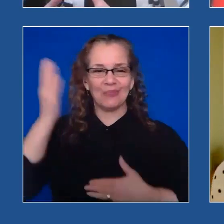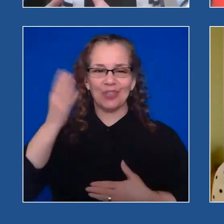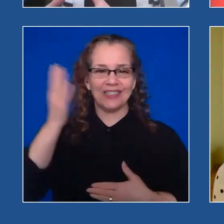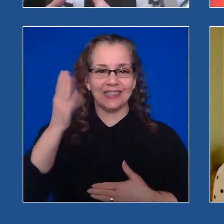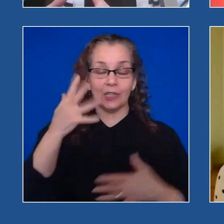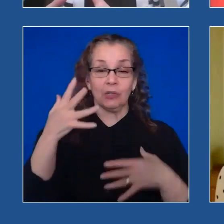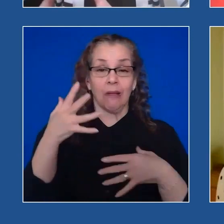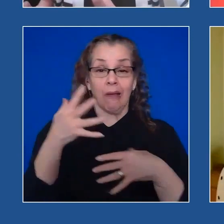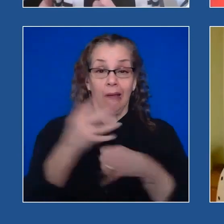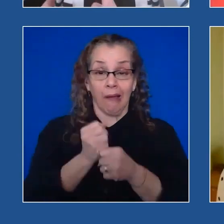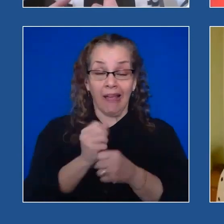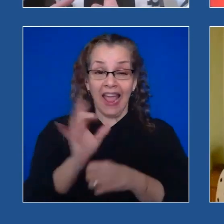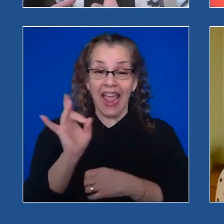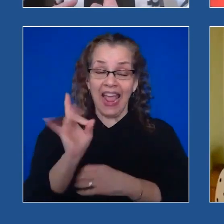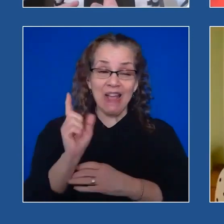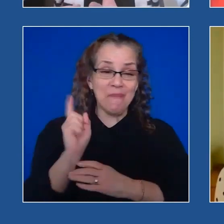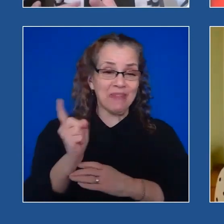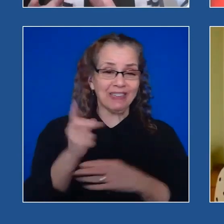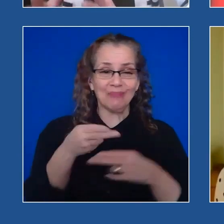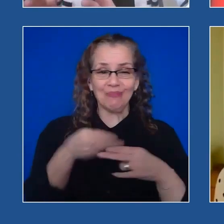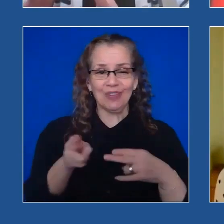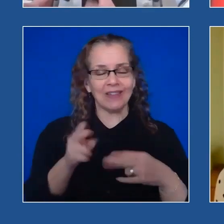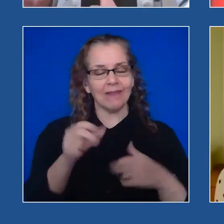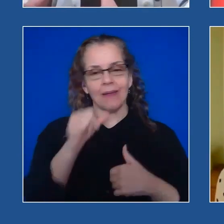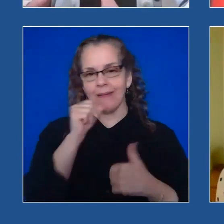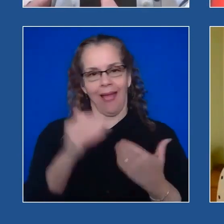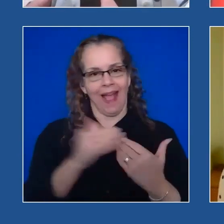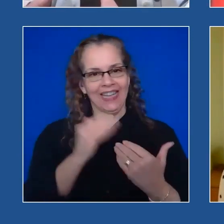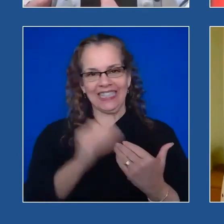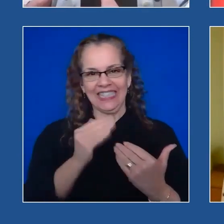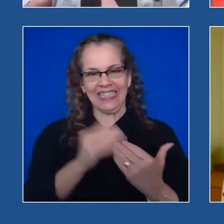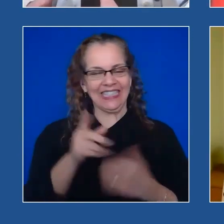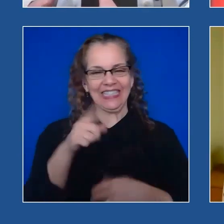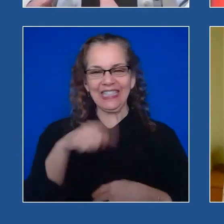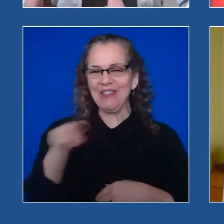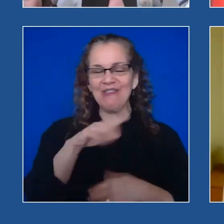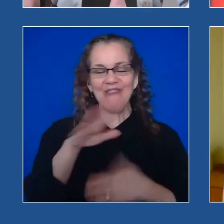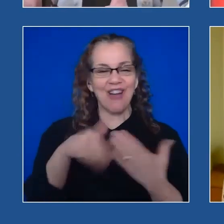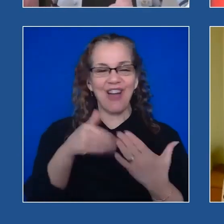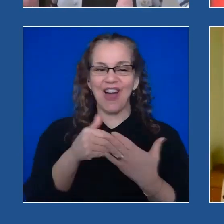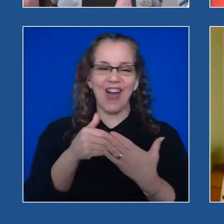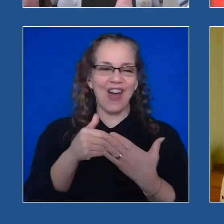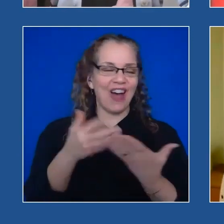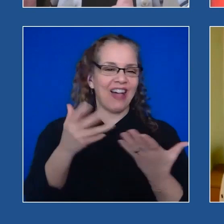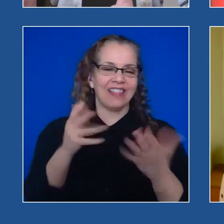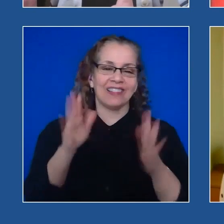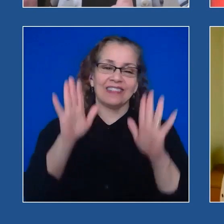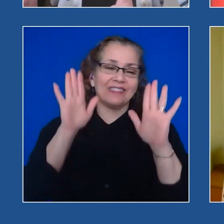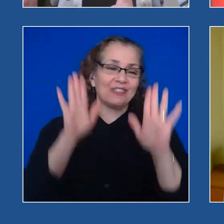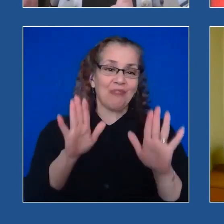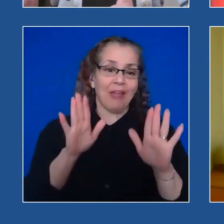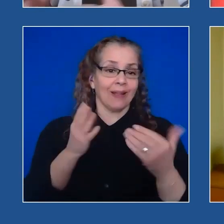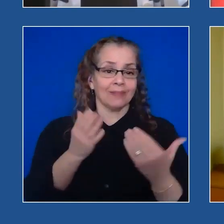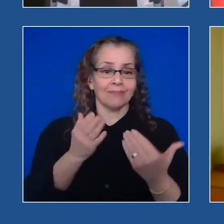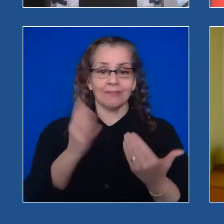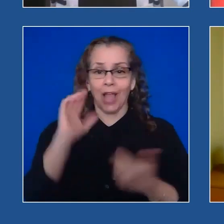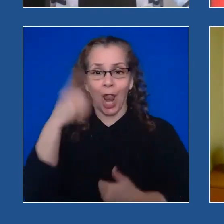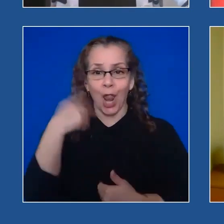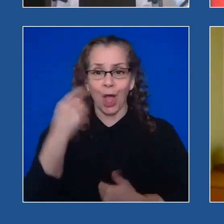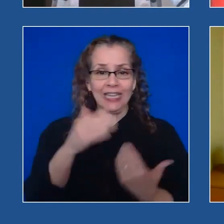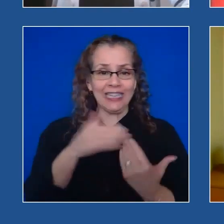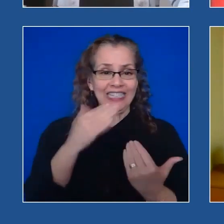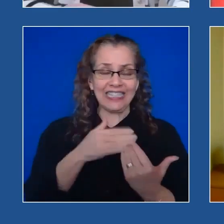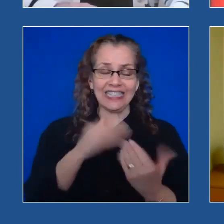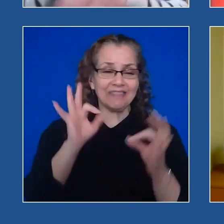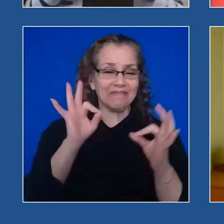brief period of time is never easy. And you've all done so with seemingly grace and ease. So well done.